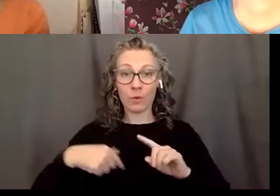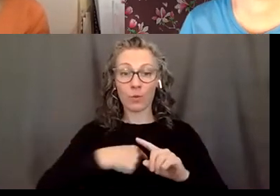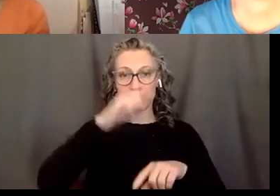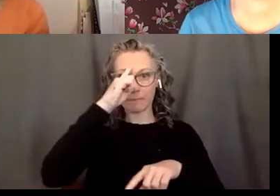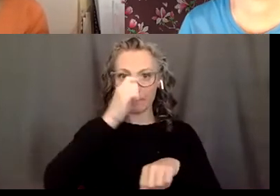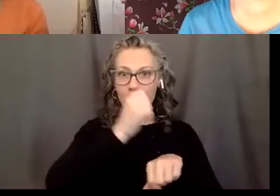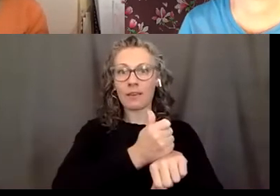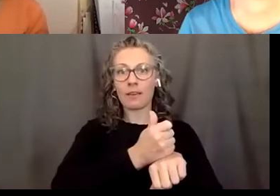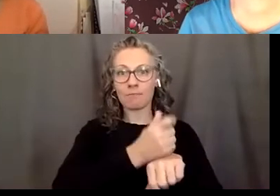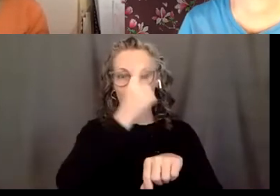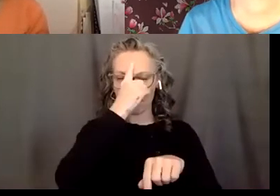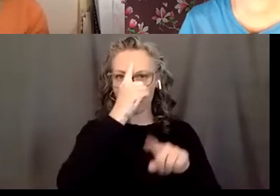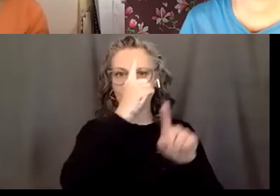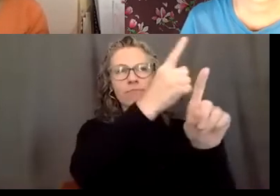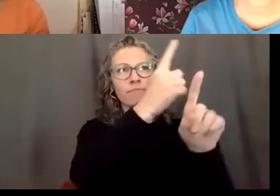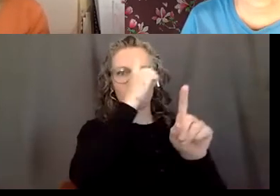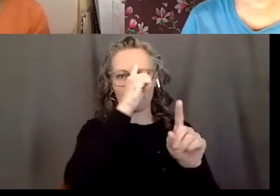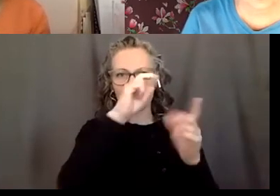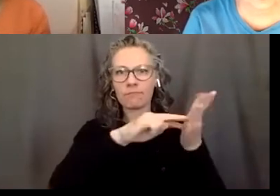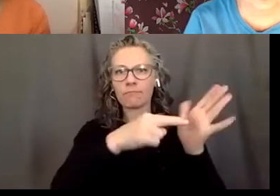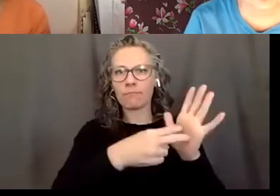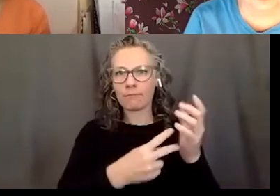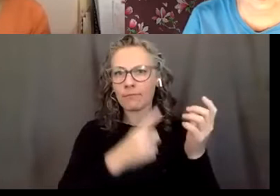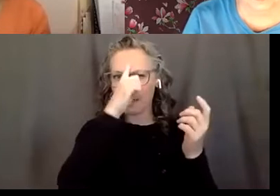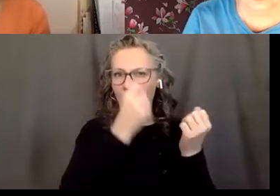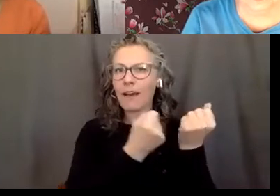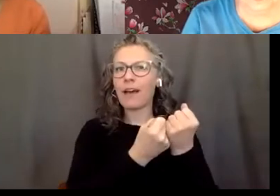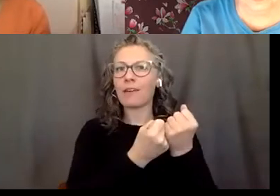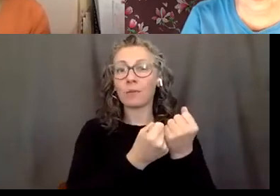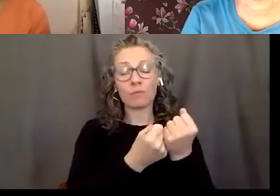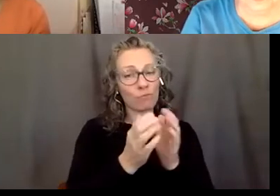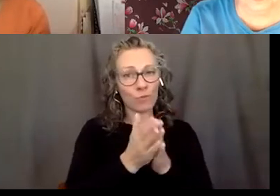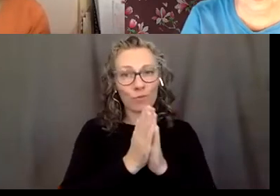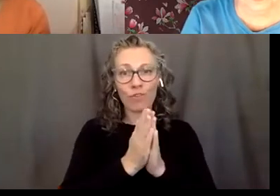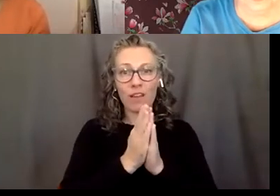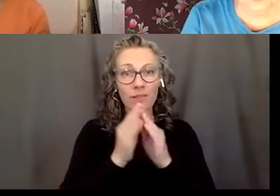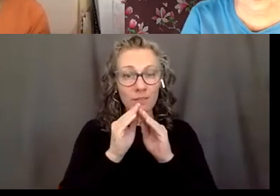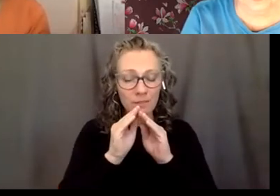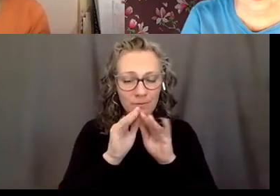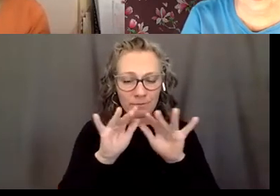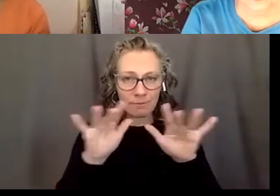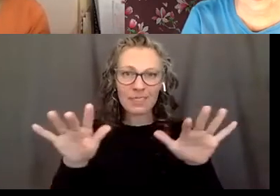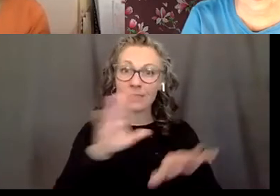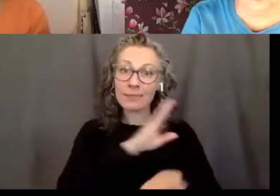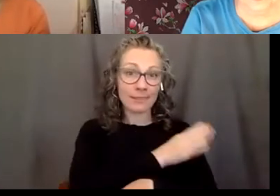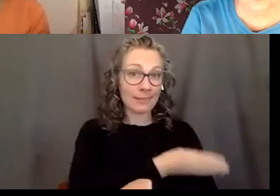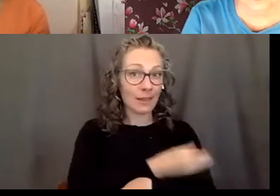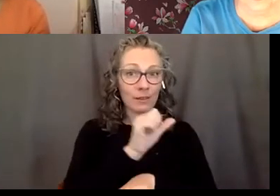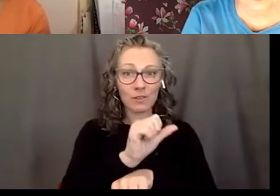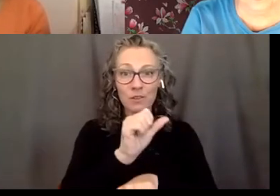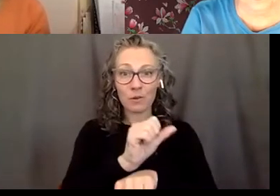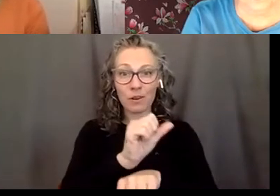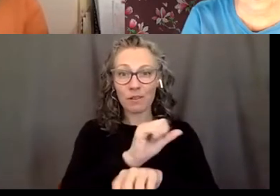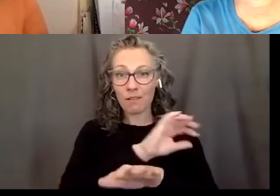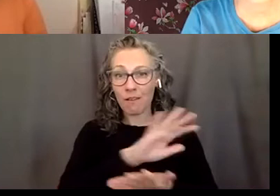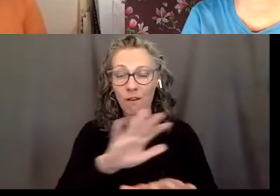setting these intentions, even when we're sending prayers, like that's all kind of energy work, right? We're either